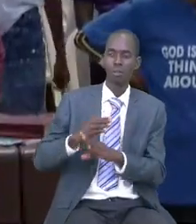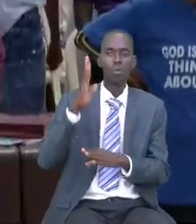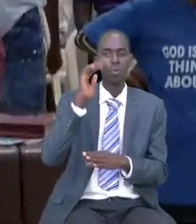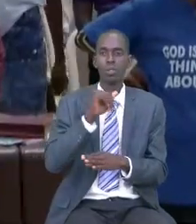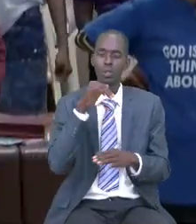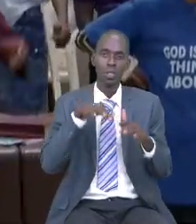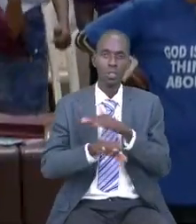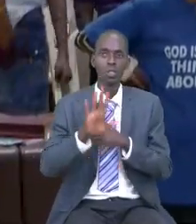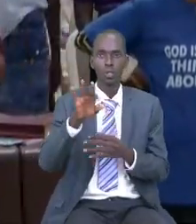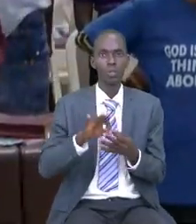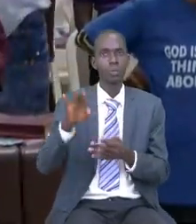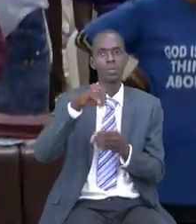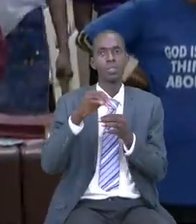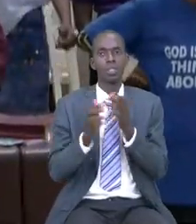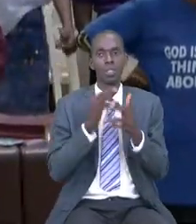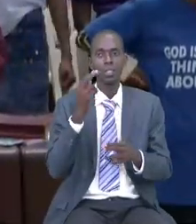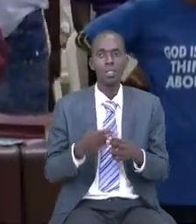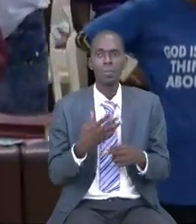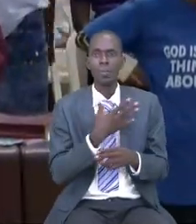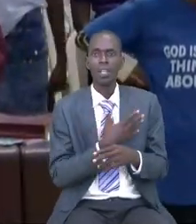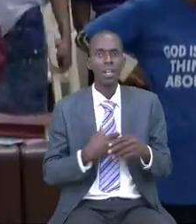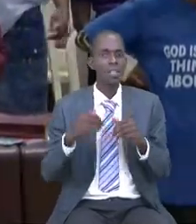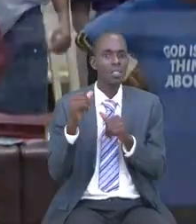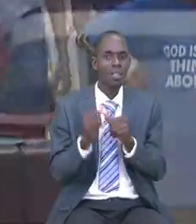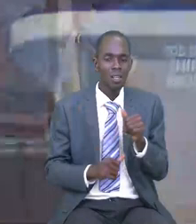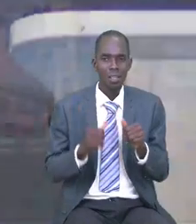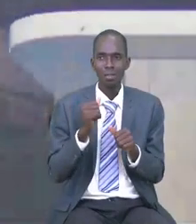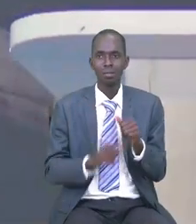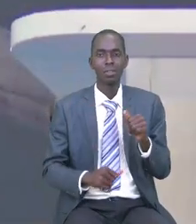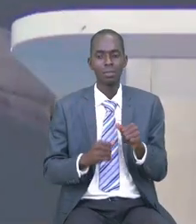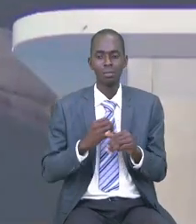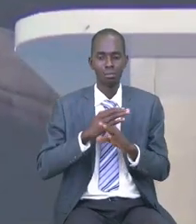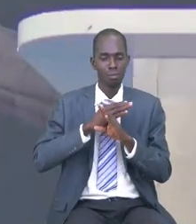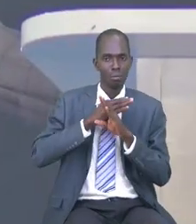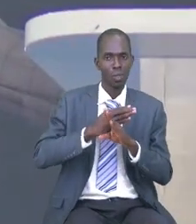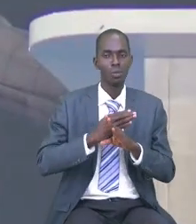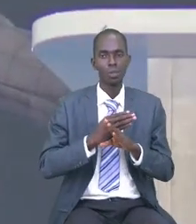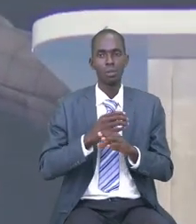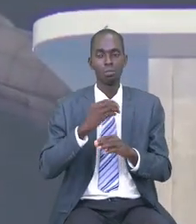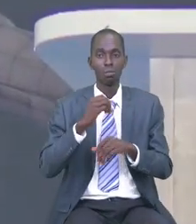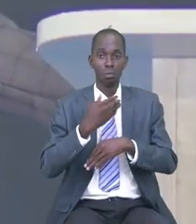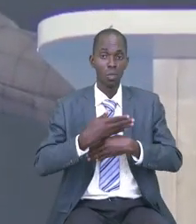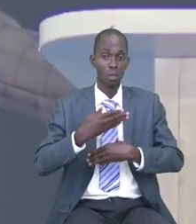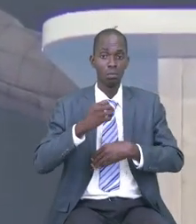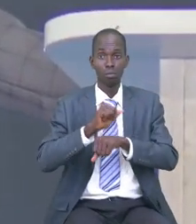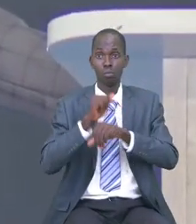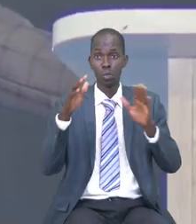your spirit. And every stumbling block you will climb